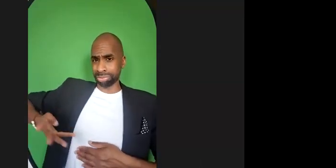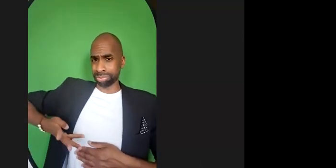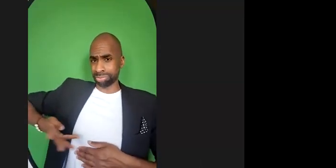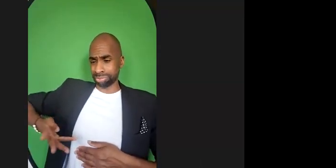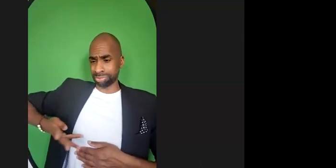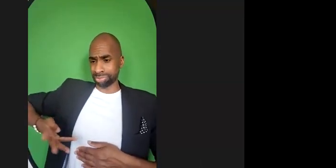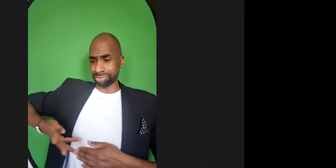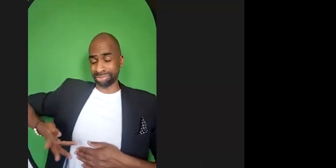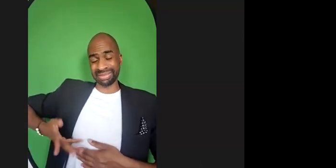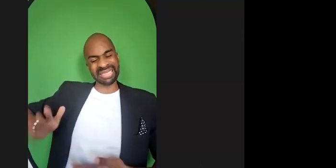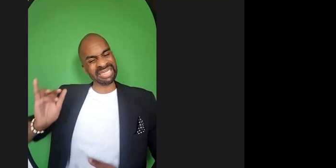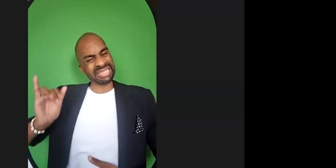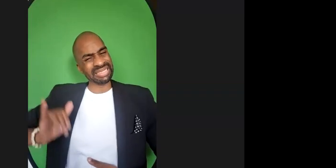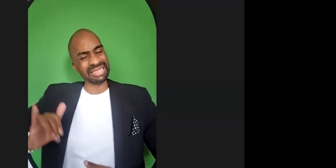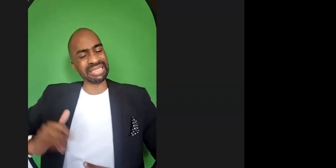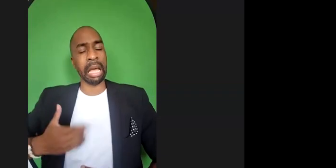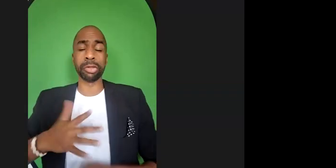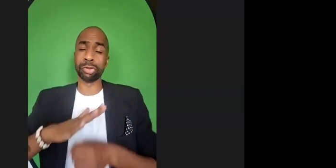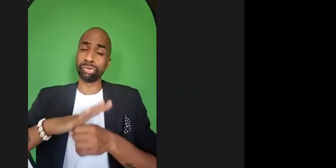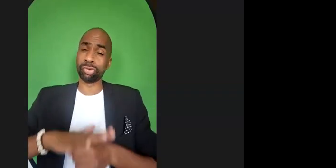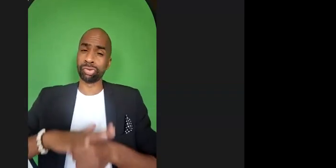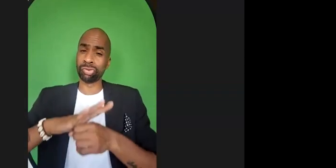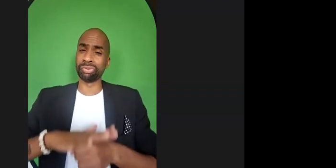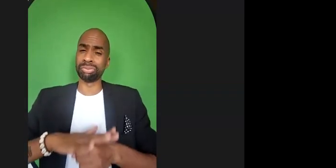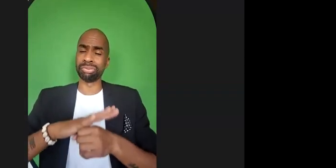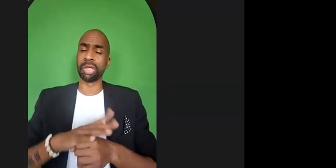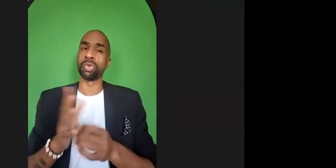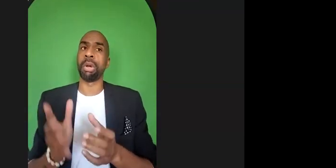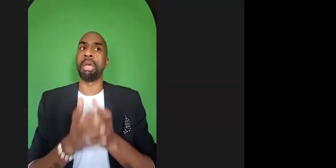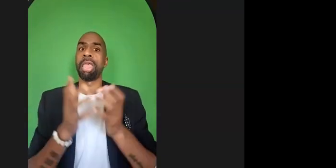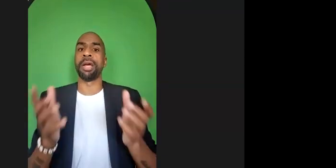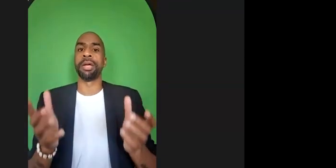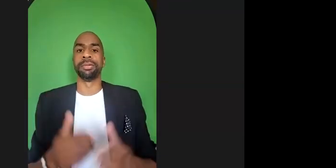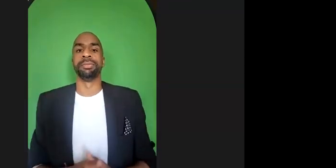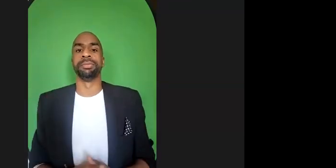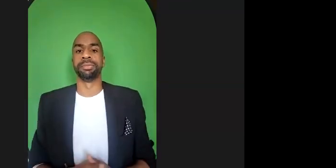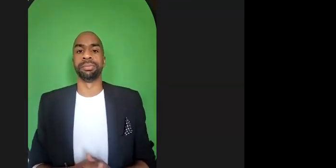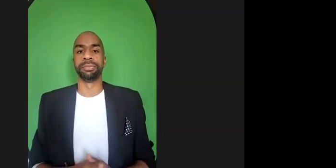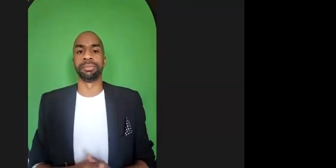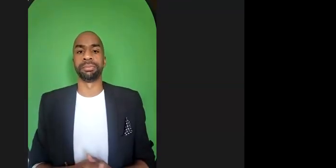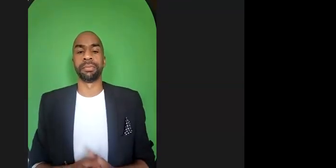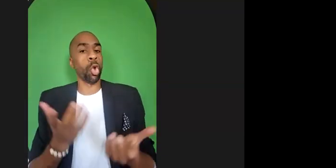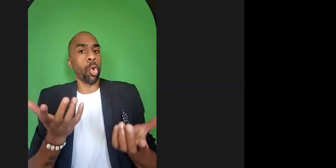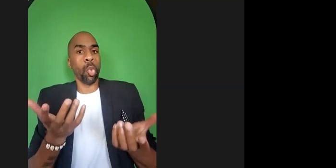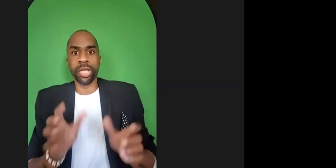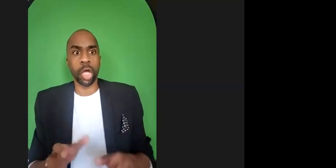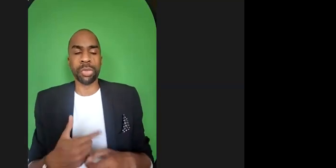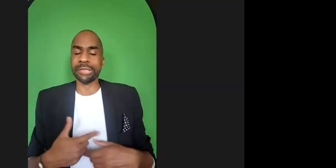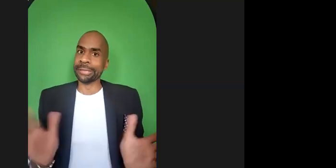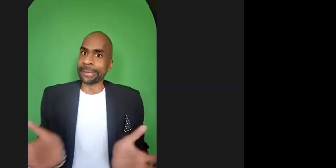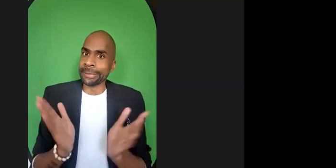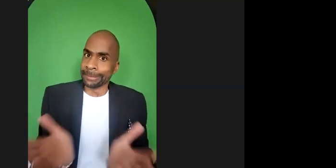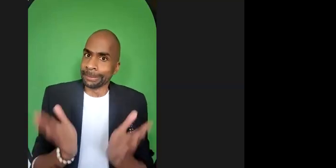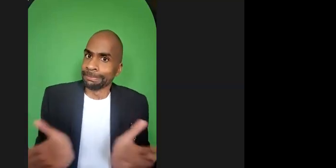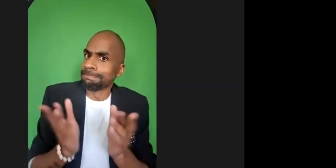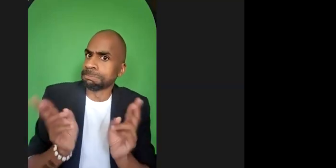And that can be a stressful thing for some people to consider, because we absolutely don't want anyone to feel rushed to pursue this